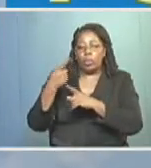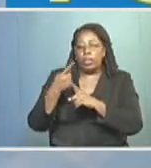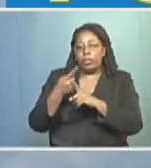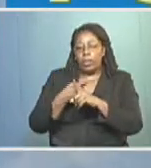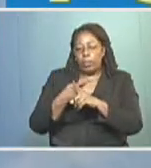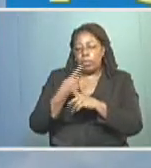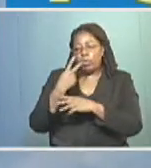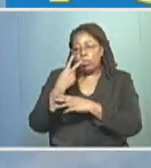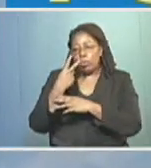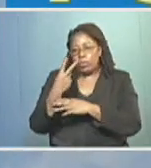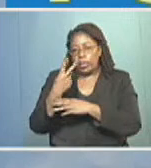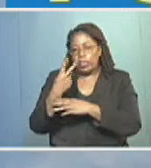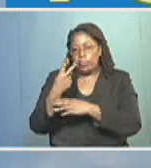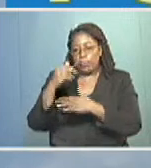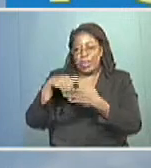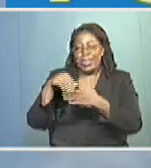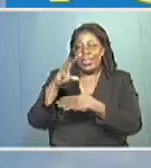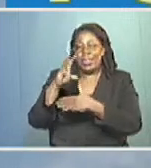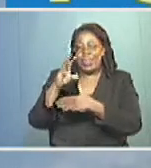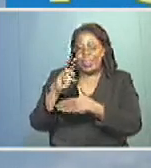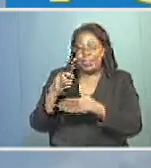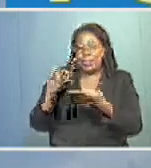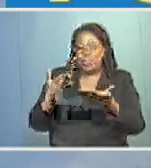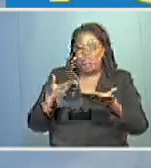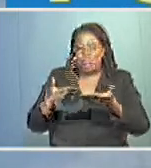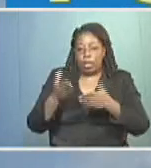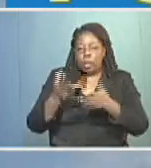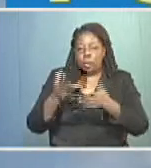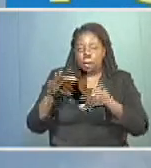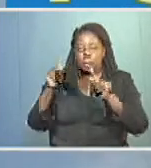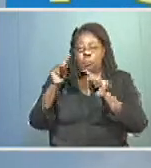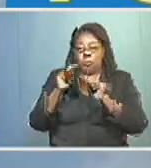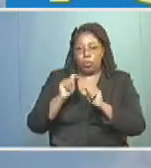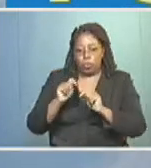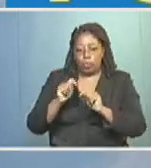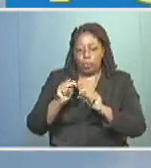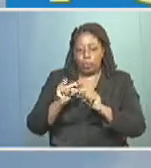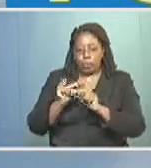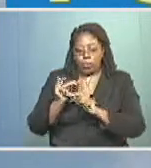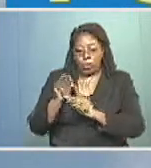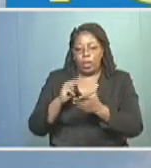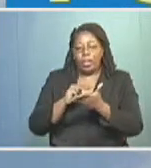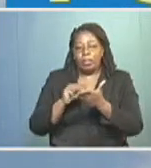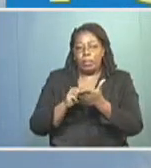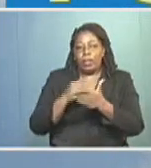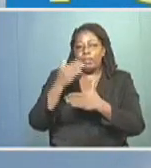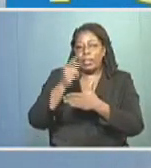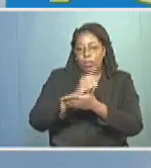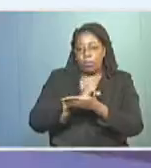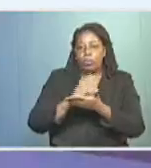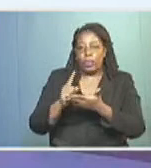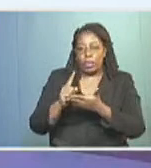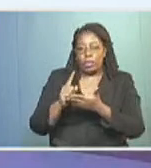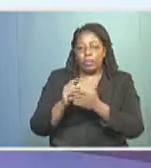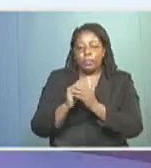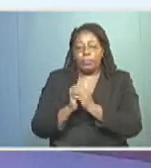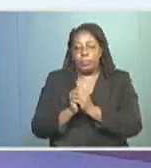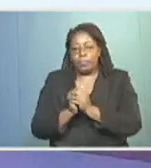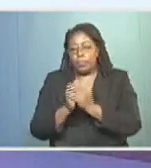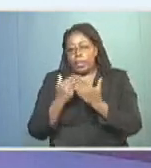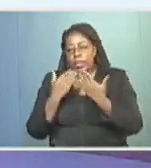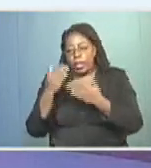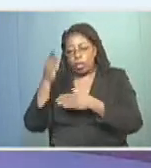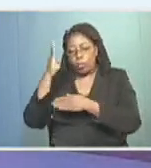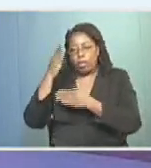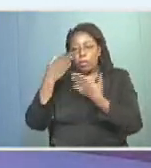see temperatures in the mid-60s here in the capital on Tuesday, and that will continue in the middle part of next week. Well, thanks,